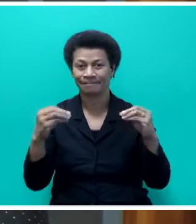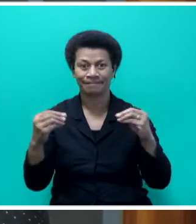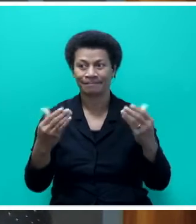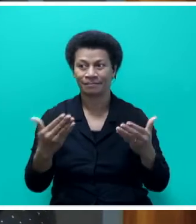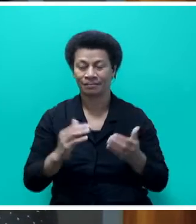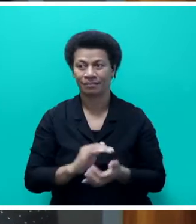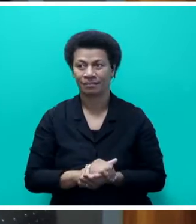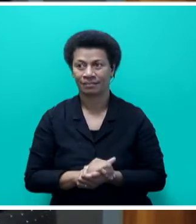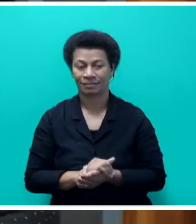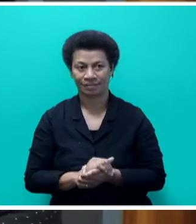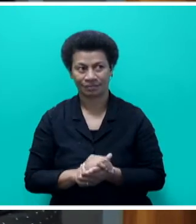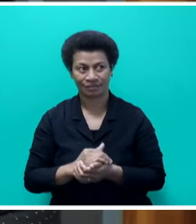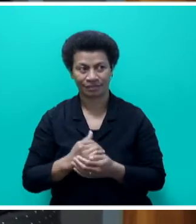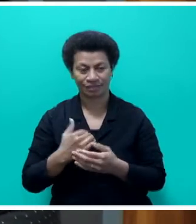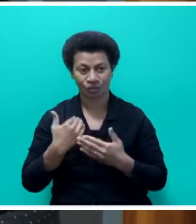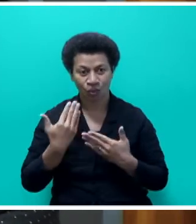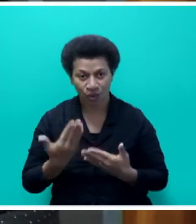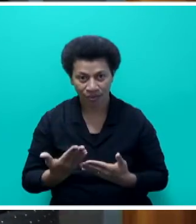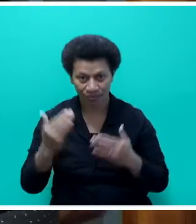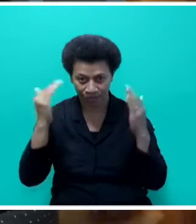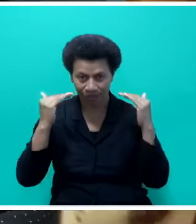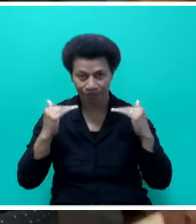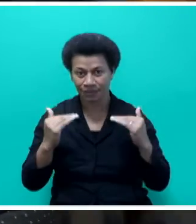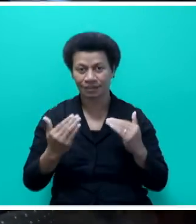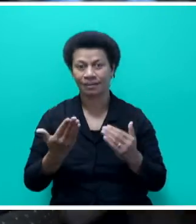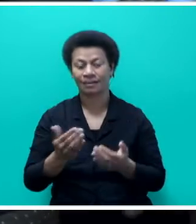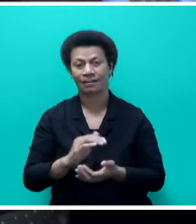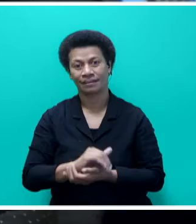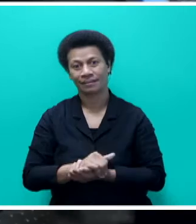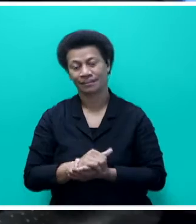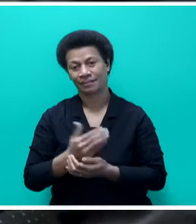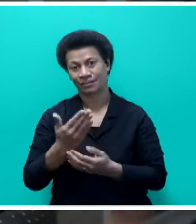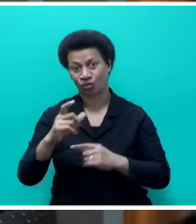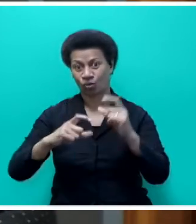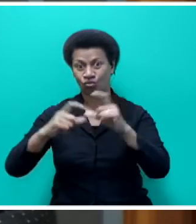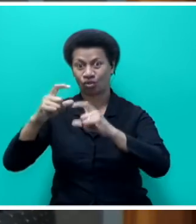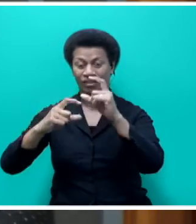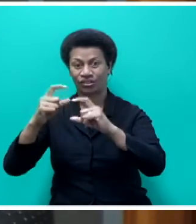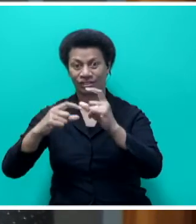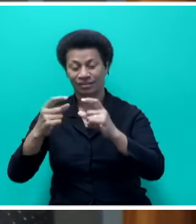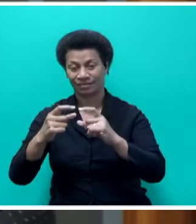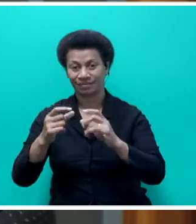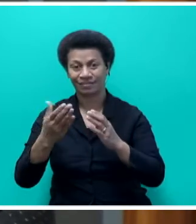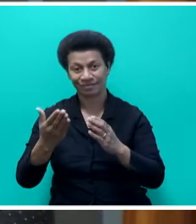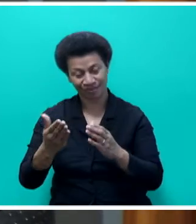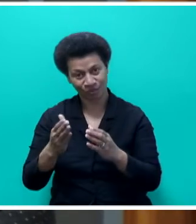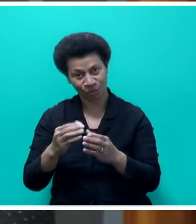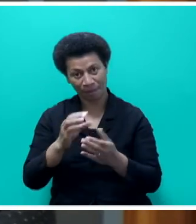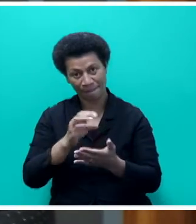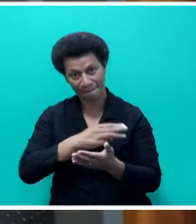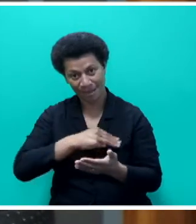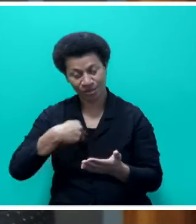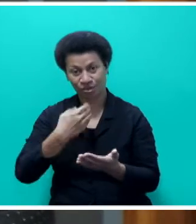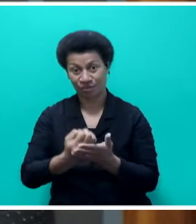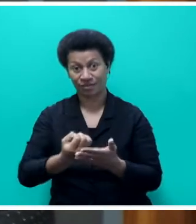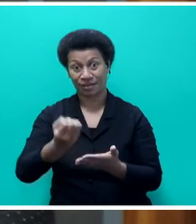Order. Honourable Speaker, sir, the Construction Implementation Unit of the Ministry of Economy has been assisting